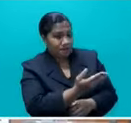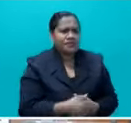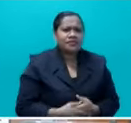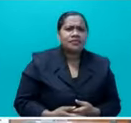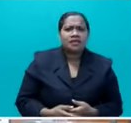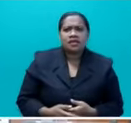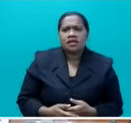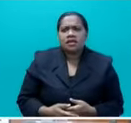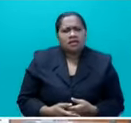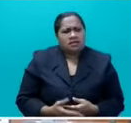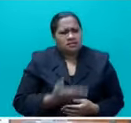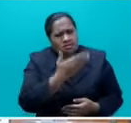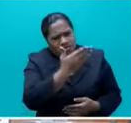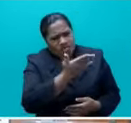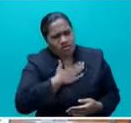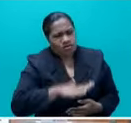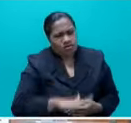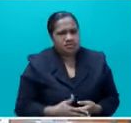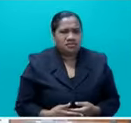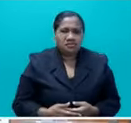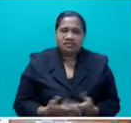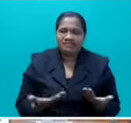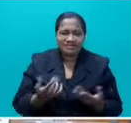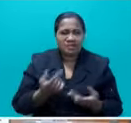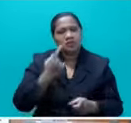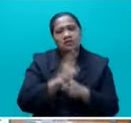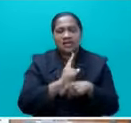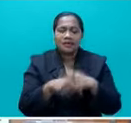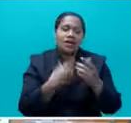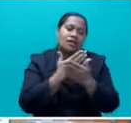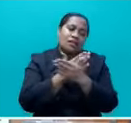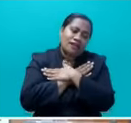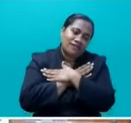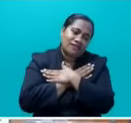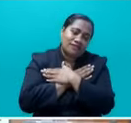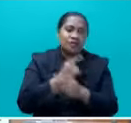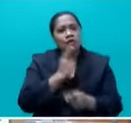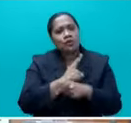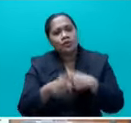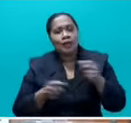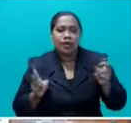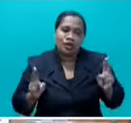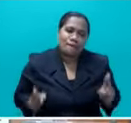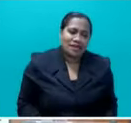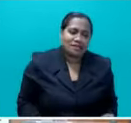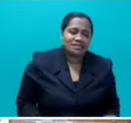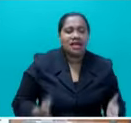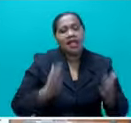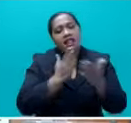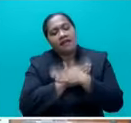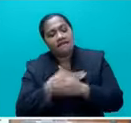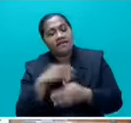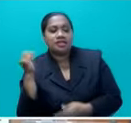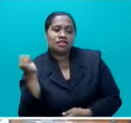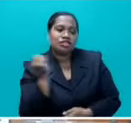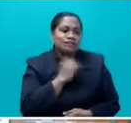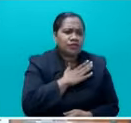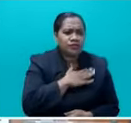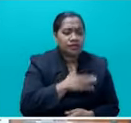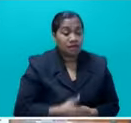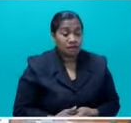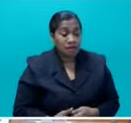suits him, speak about love, about humanity, loving the spirit. He in